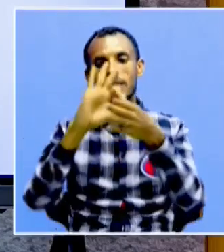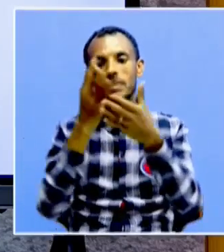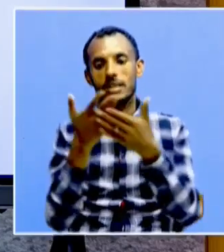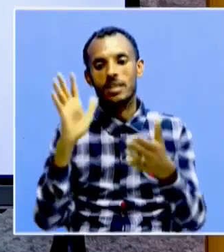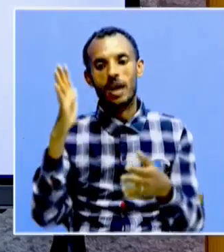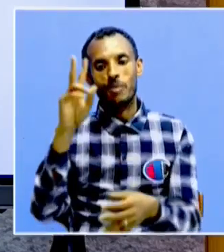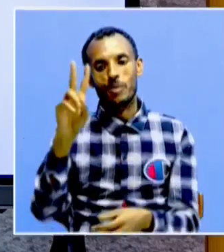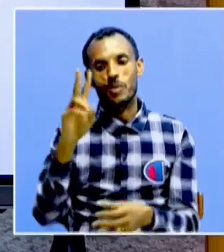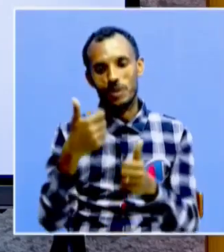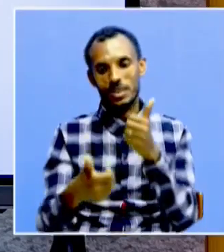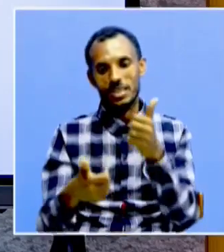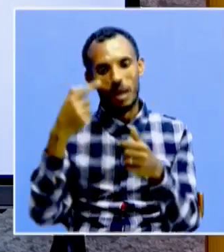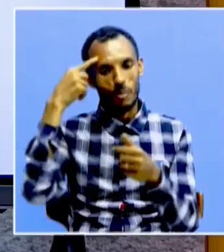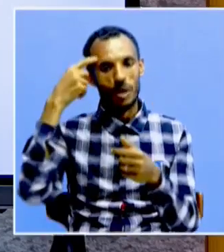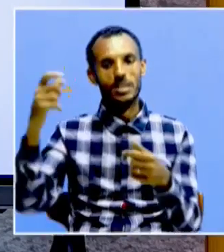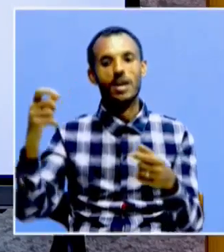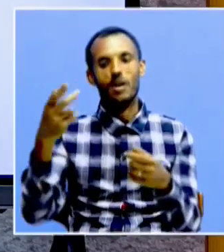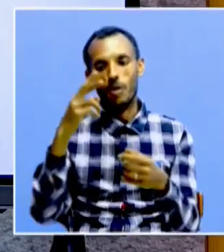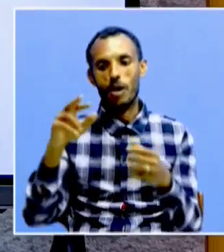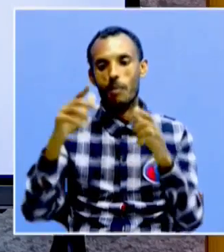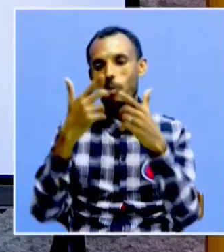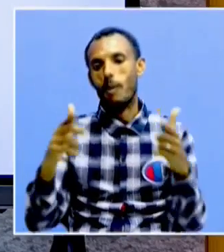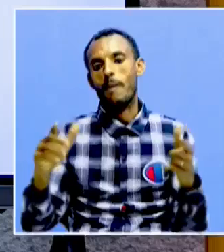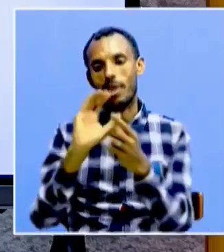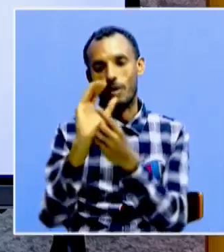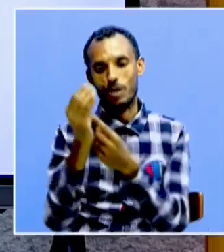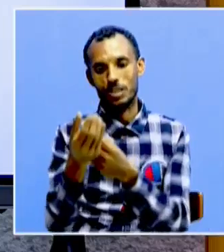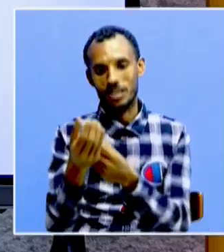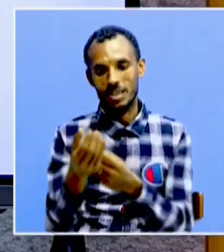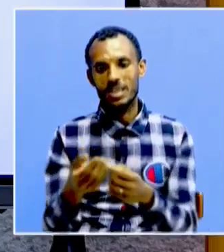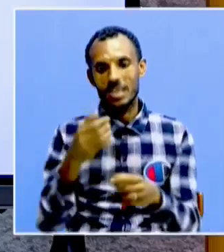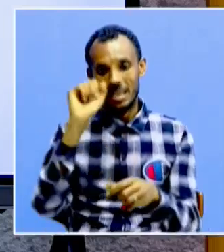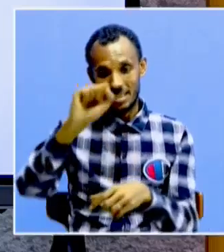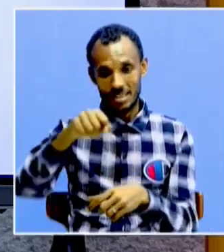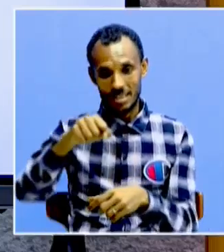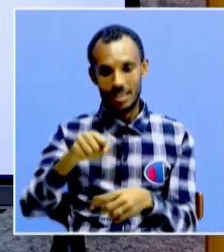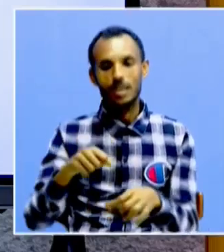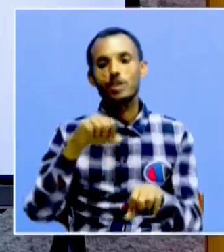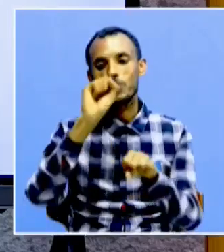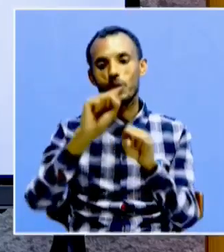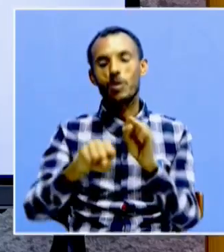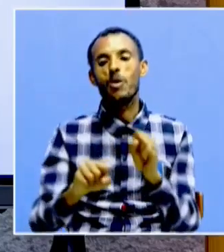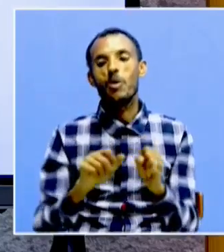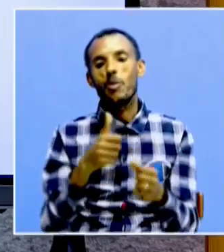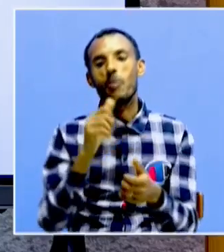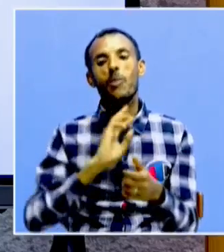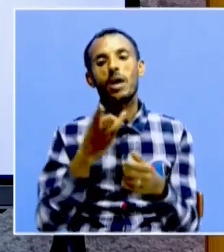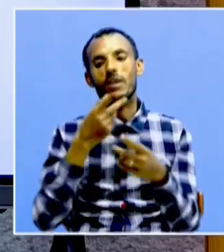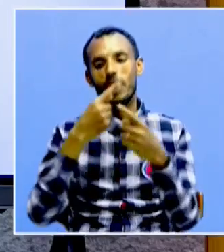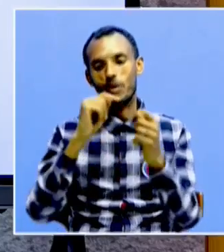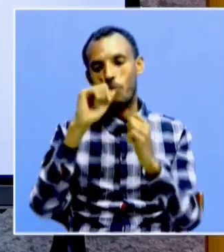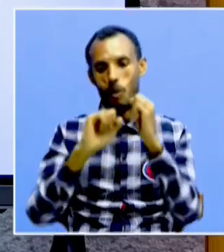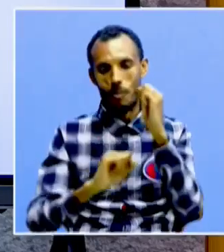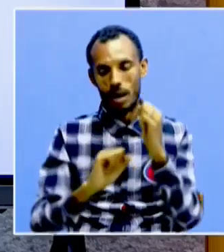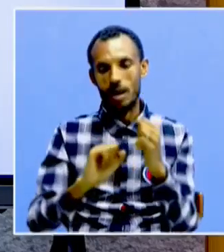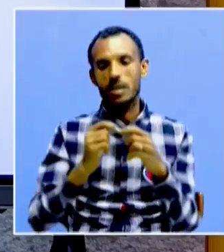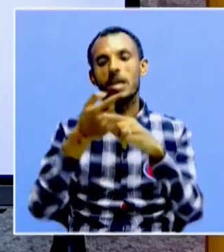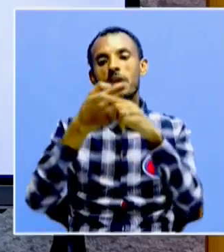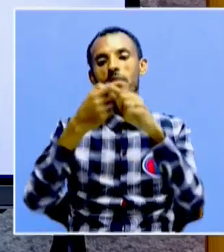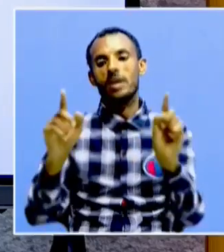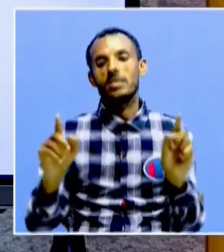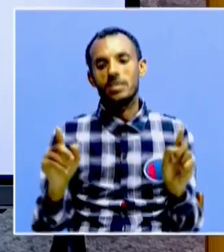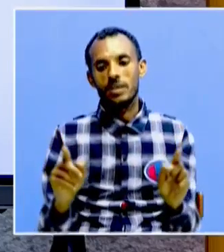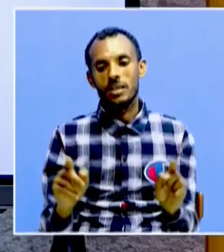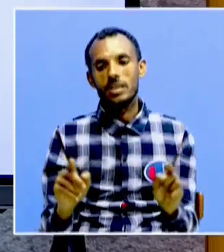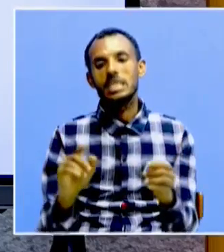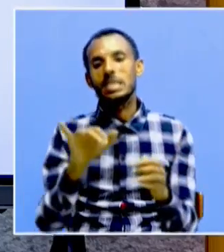which is the imaginary or improbable condition. Yes? So we try to compare their differences. The